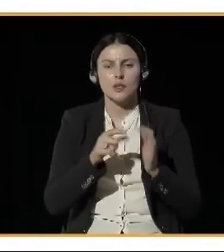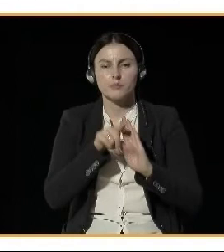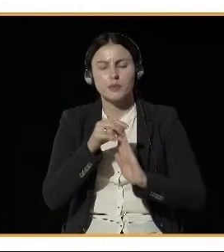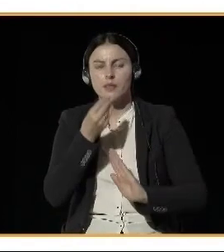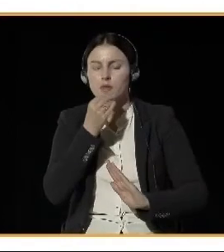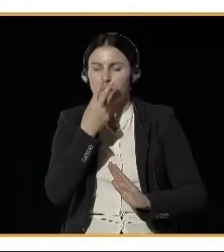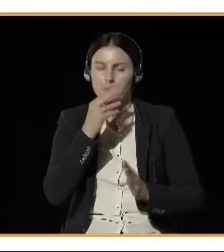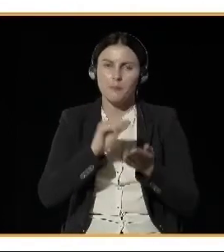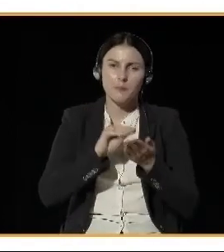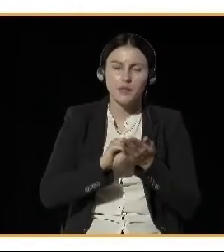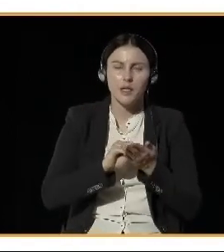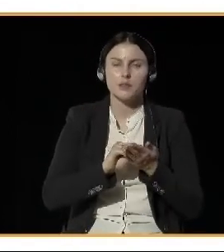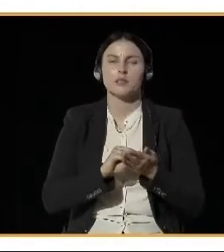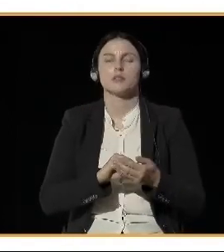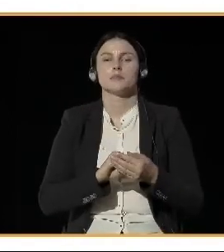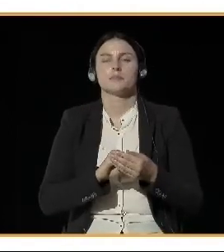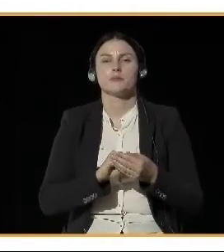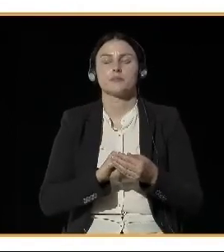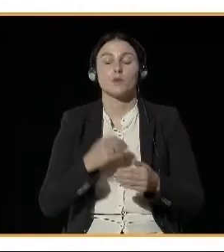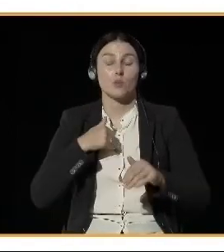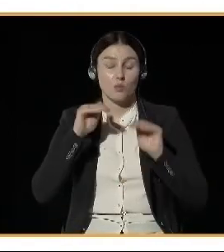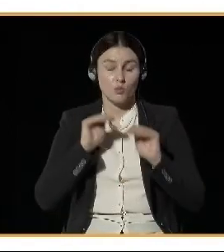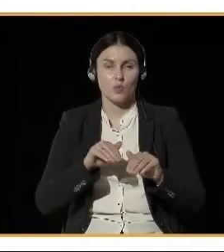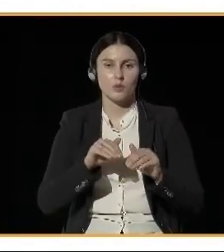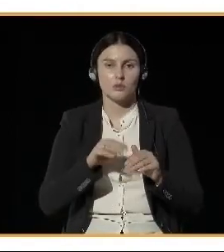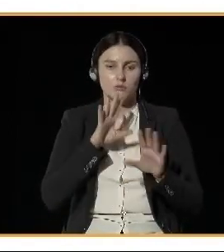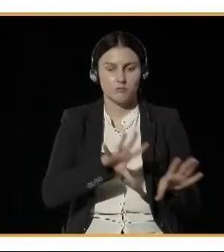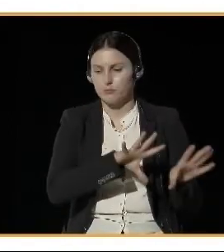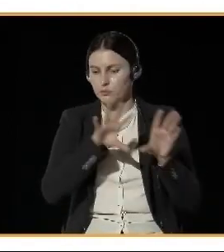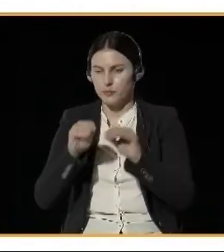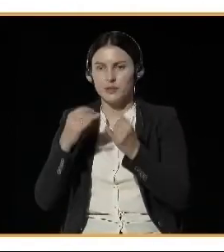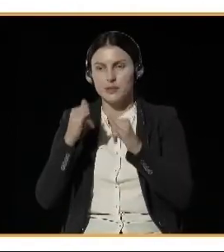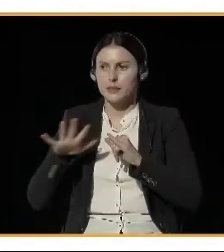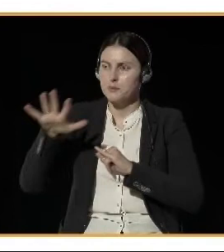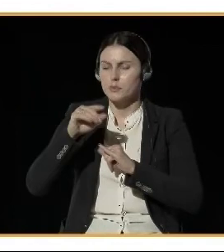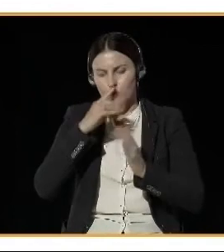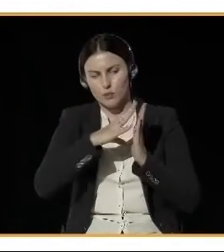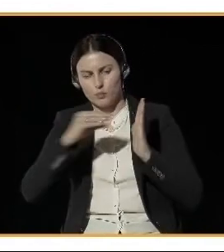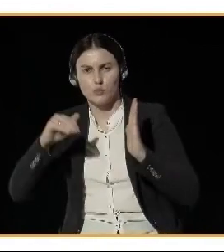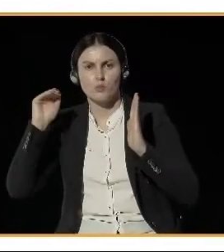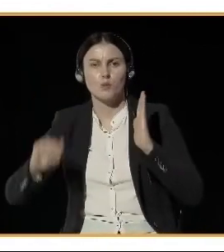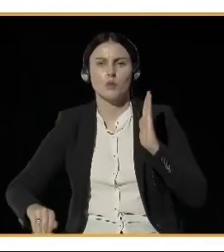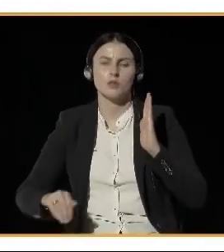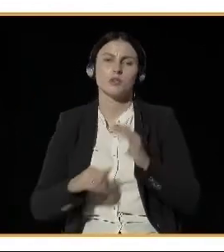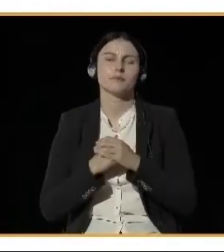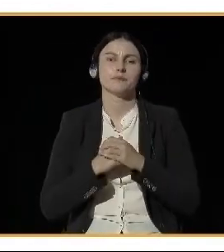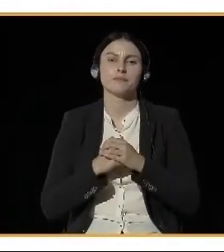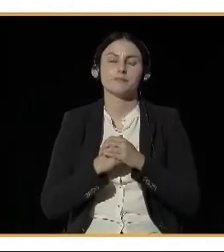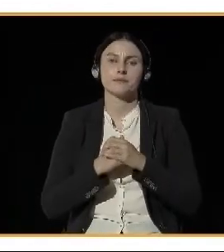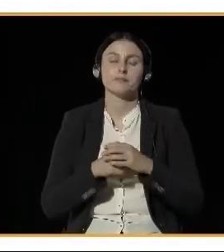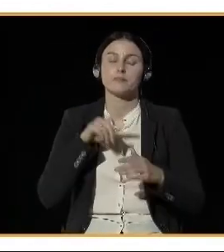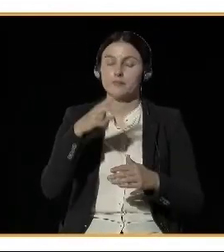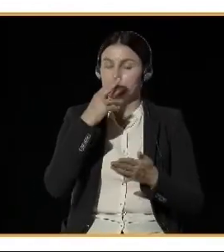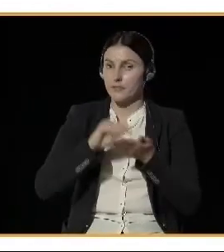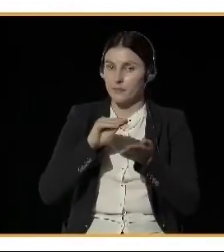scaled, to be repeated in the other areas. One of them is like 1 hour of activity per